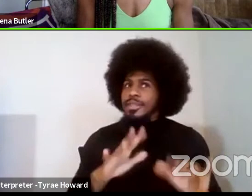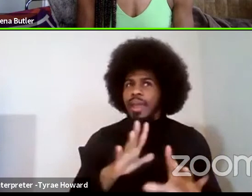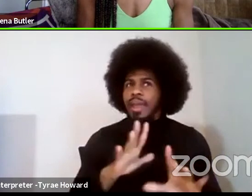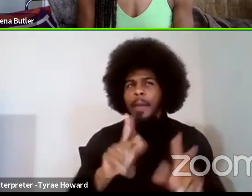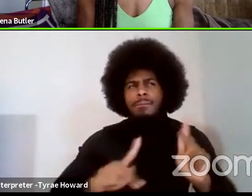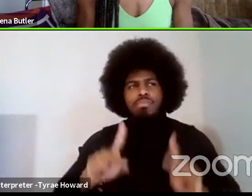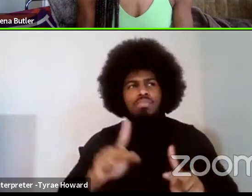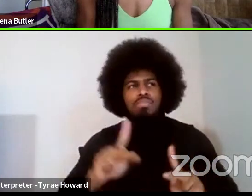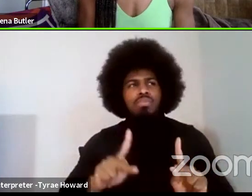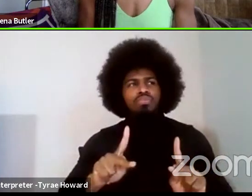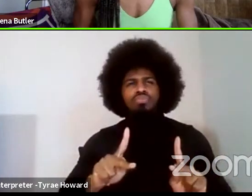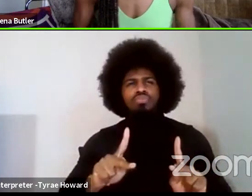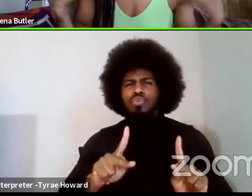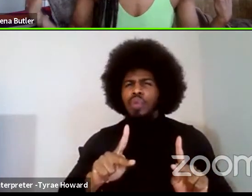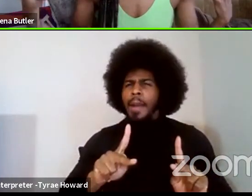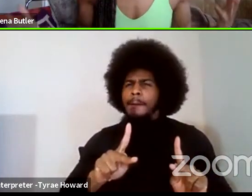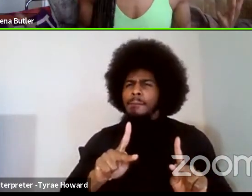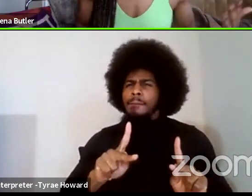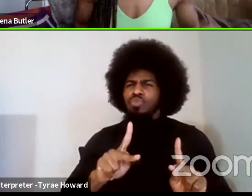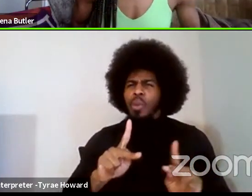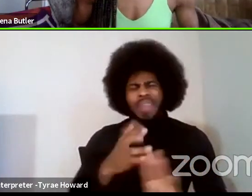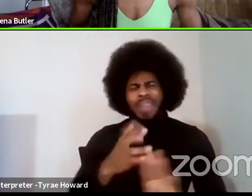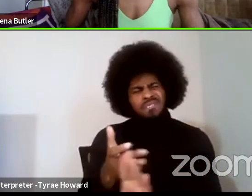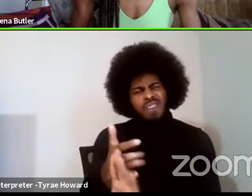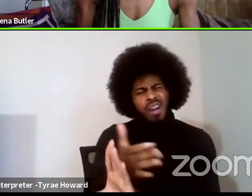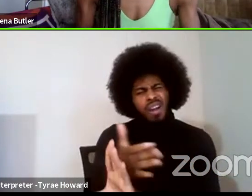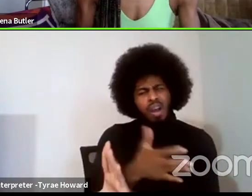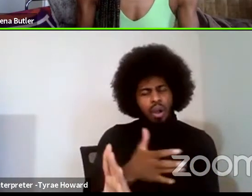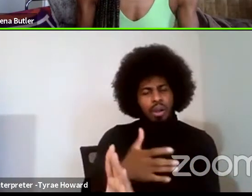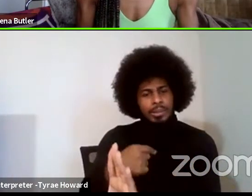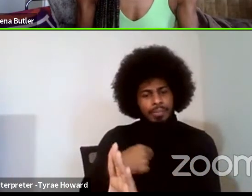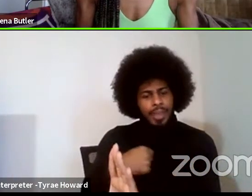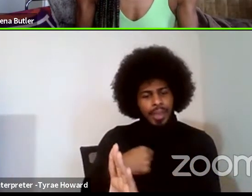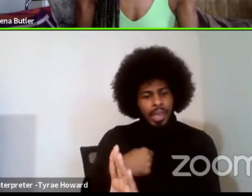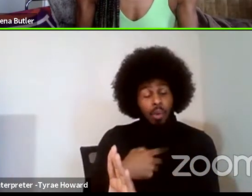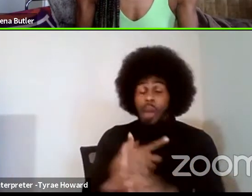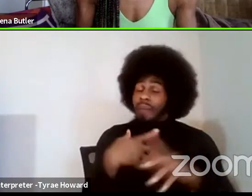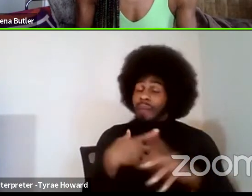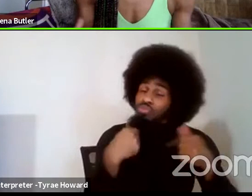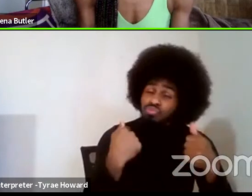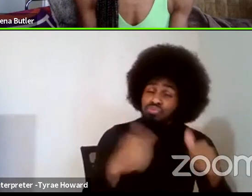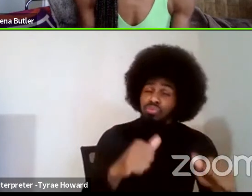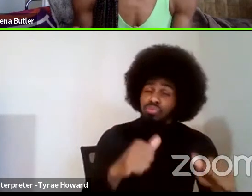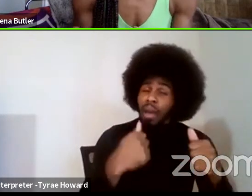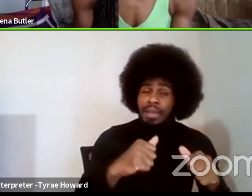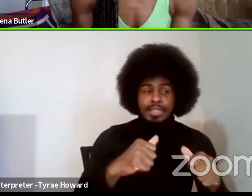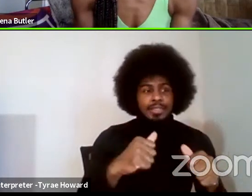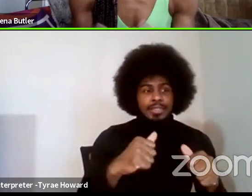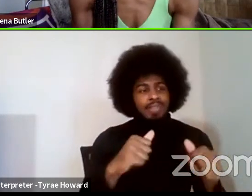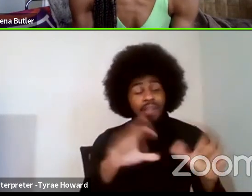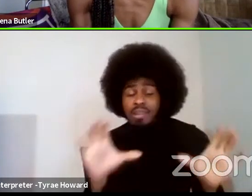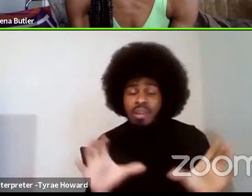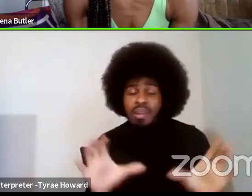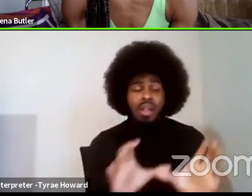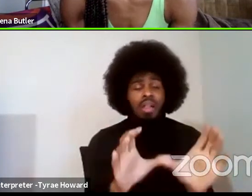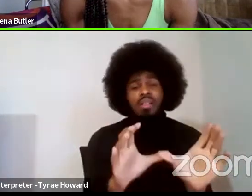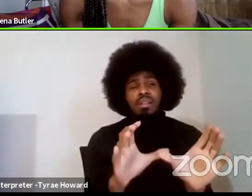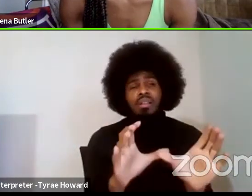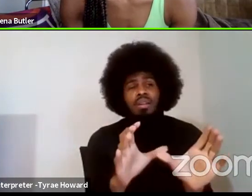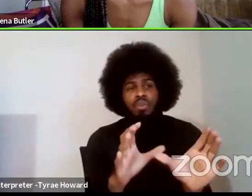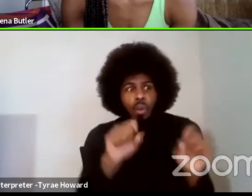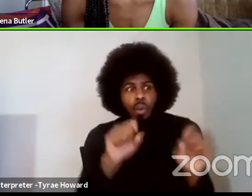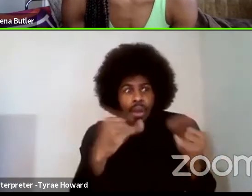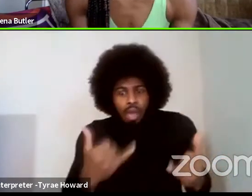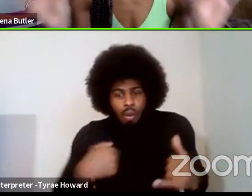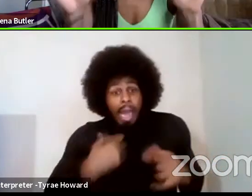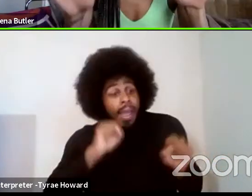have tried far out things that have made it accessible and inspirational for me.